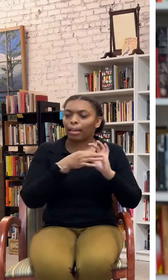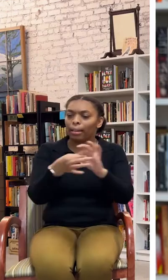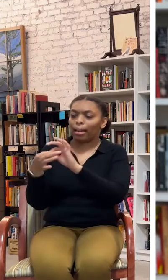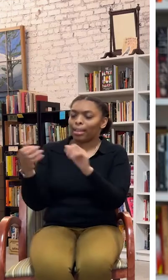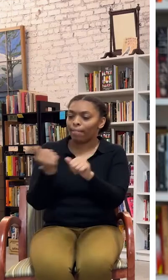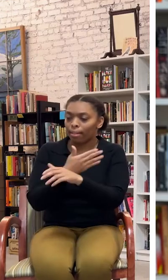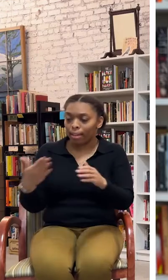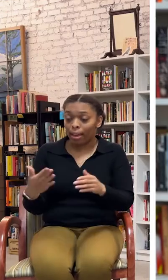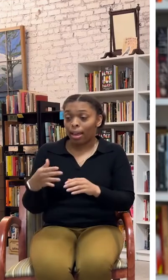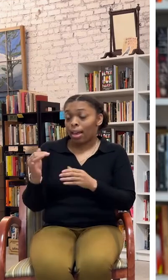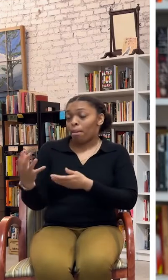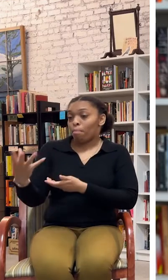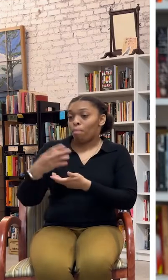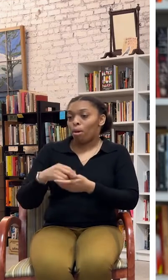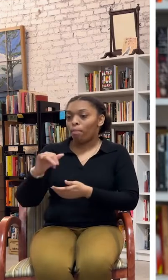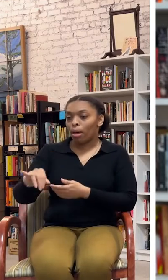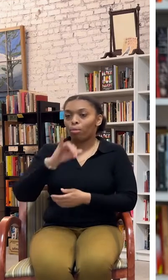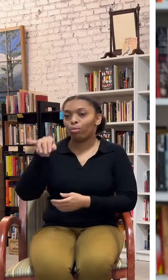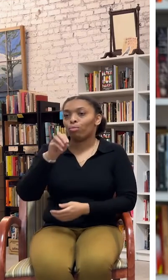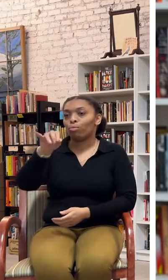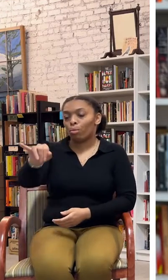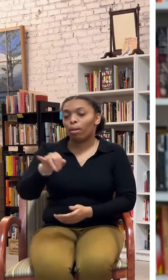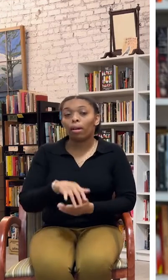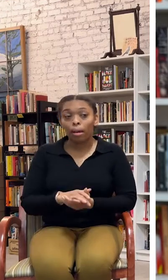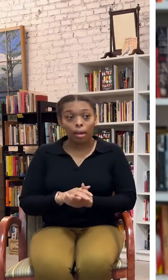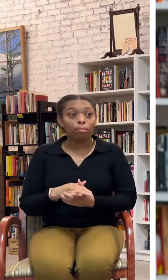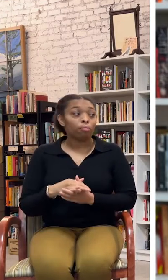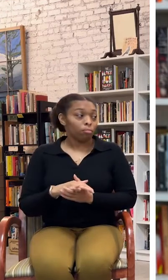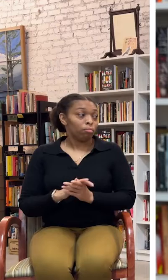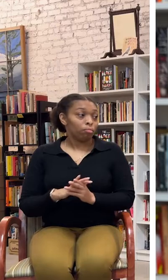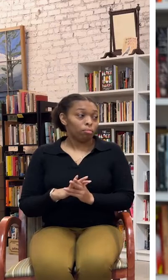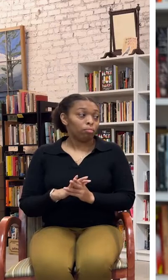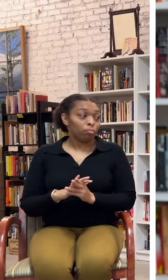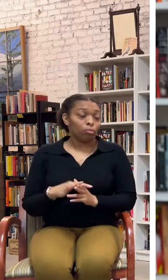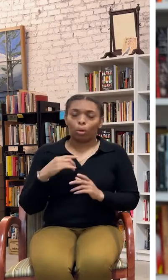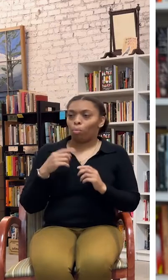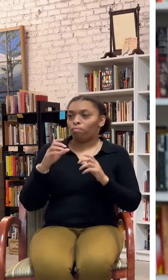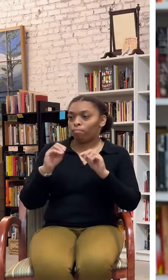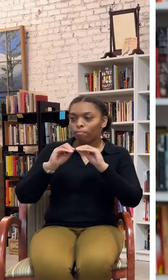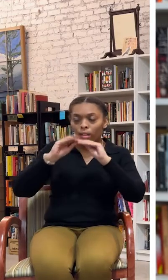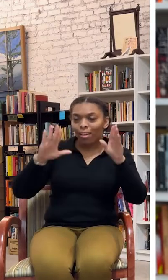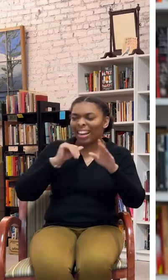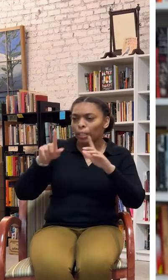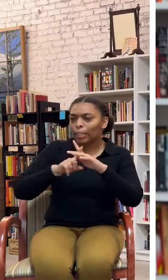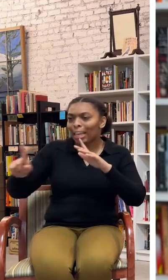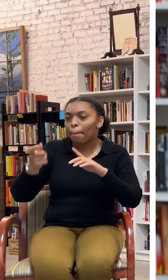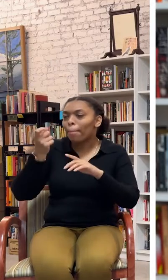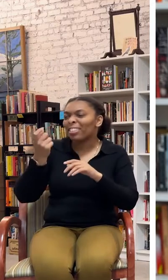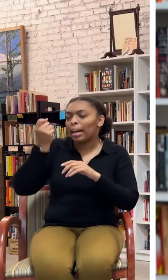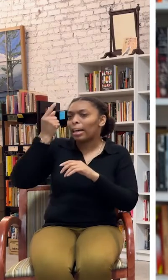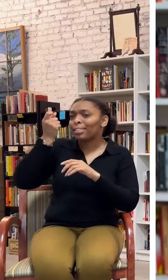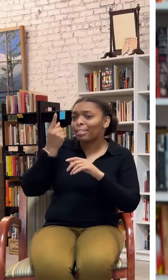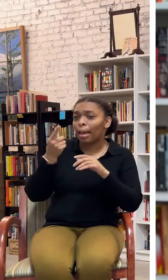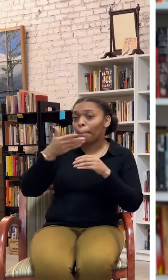me, part of that was joy. And I want to be clear that it's not, like I said earlier, to escape. It's to understand better. That if we